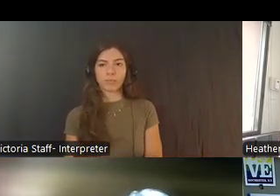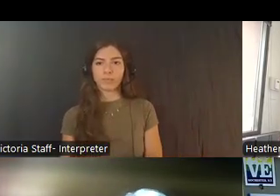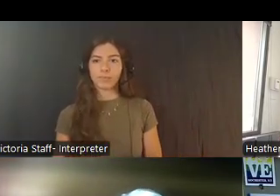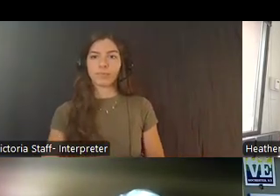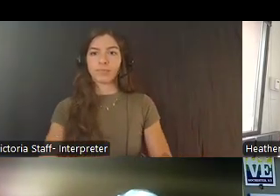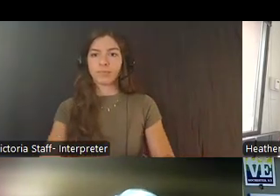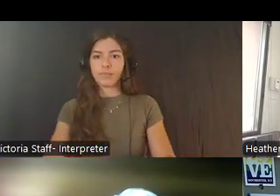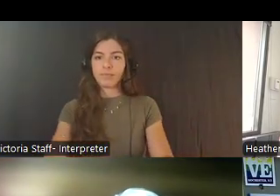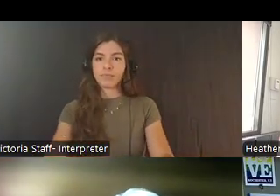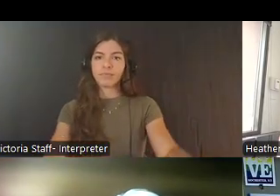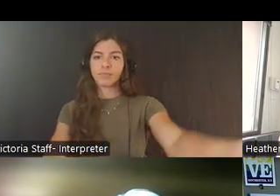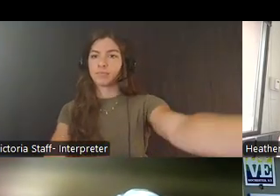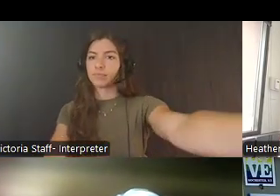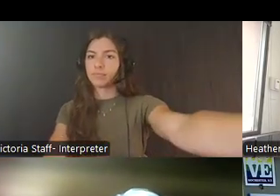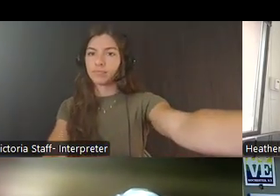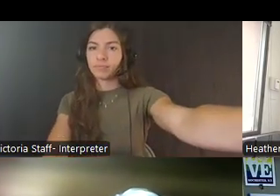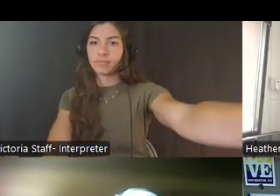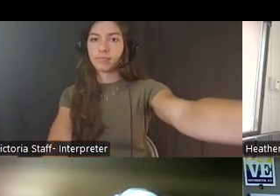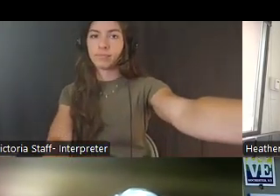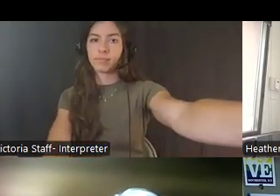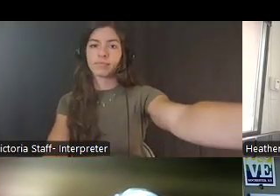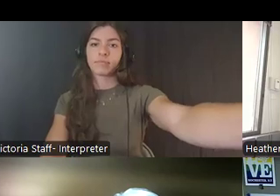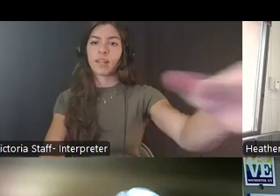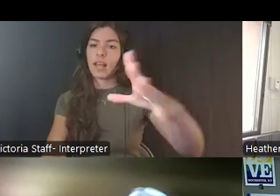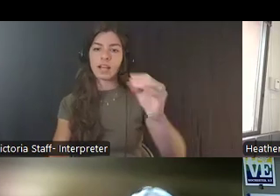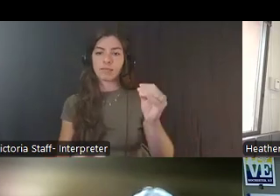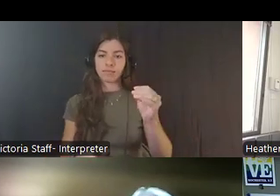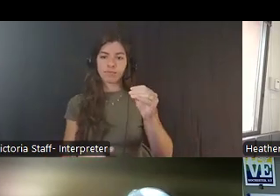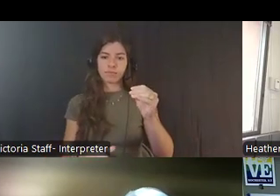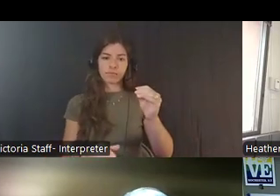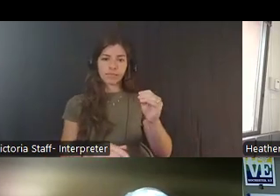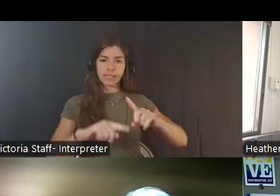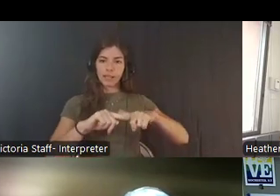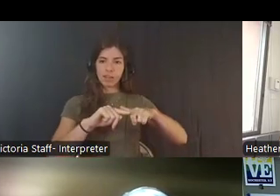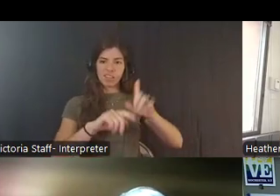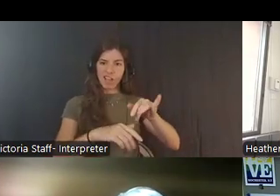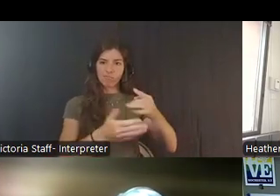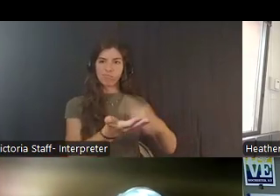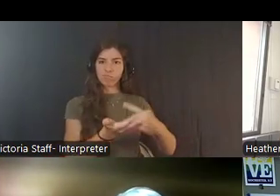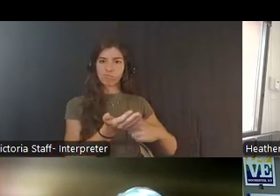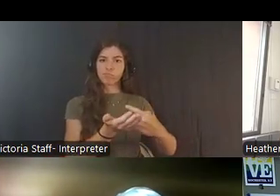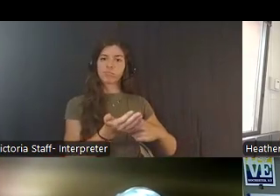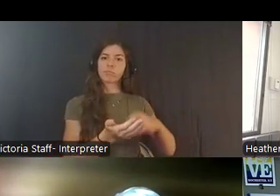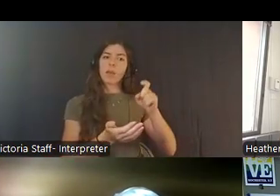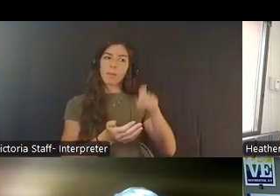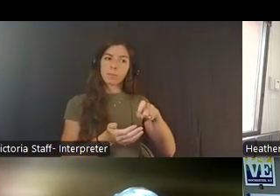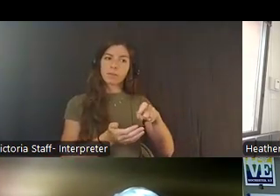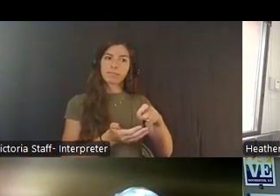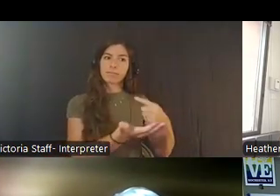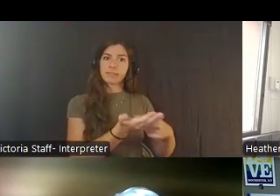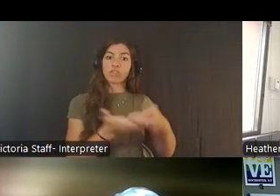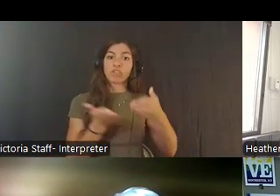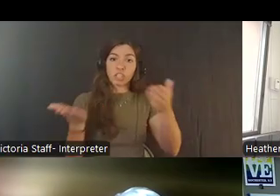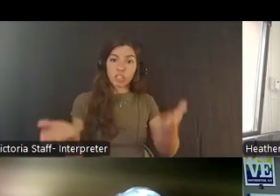and I would just say too, again, you sound like you guys are going to figure it out, but depending on how that goes, there needs to be a conversation within this group about a